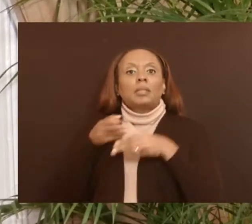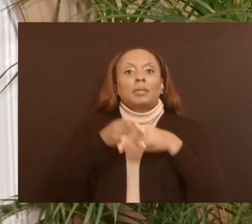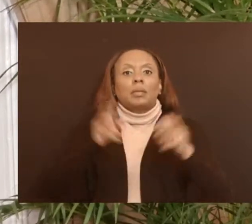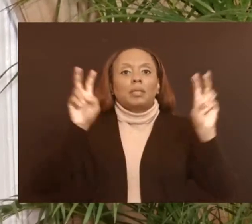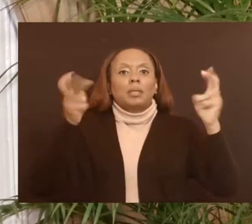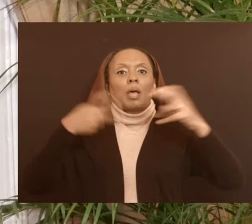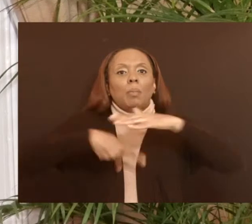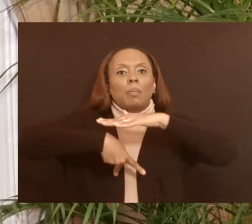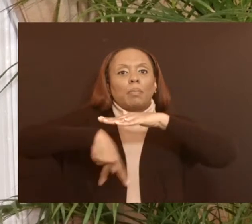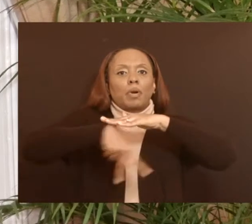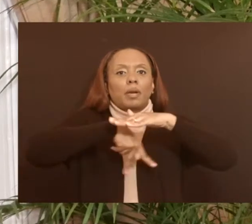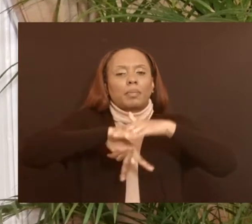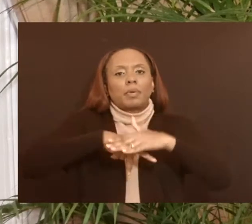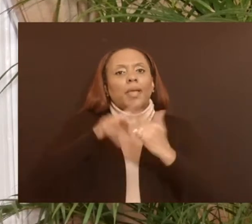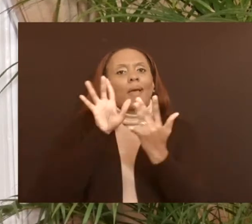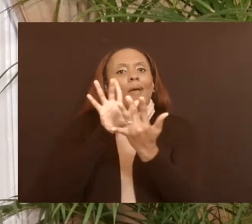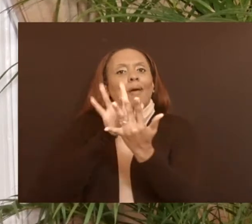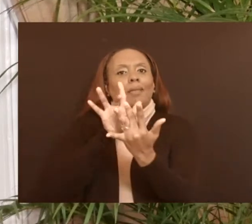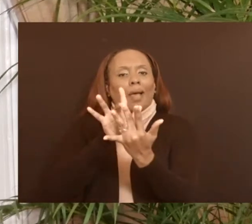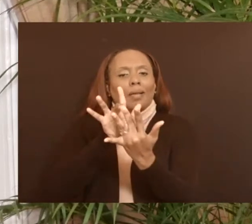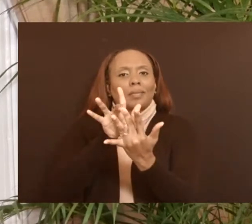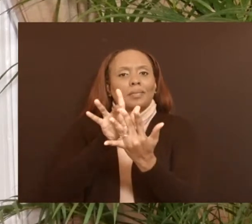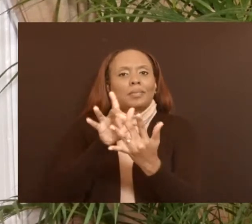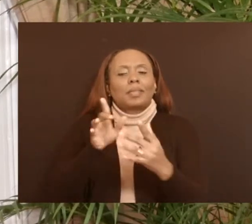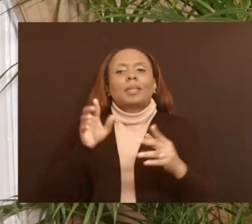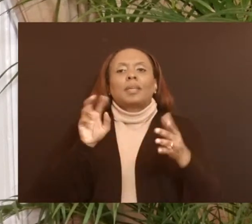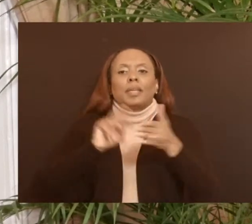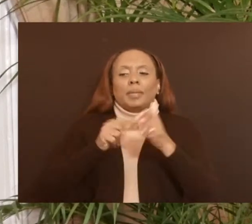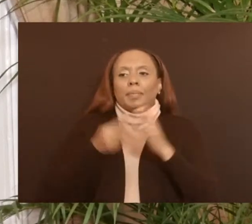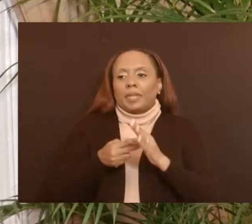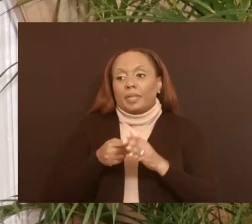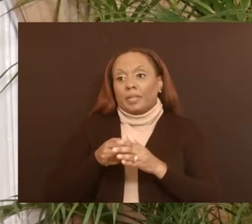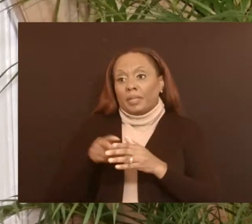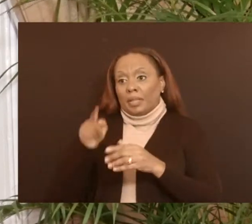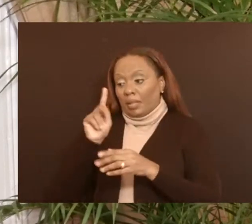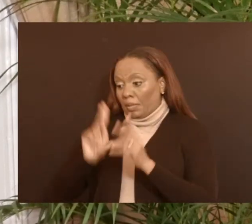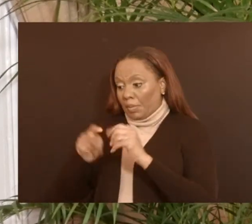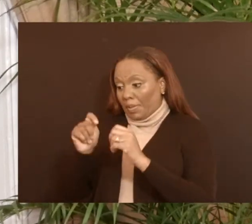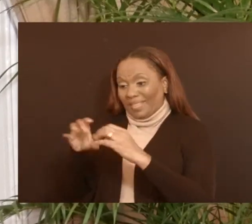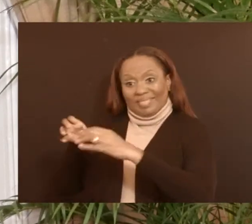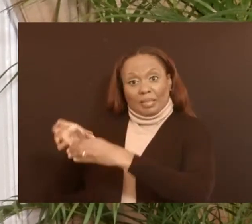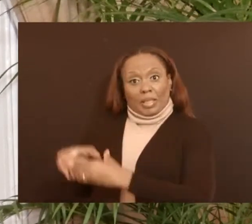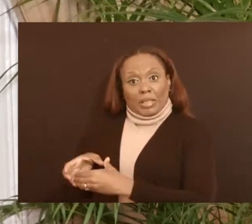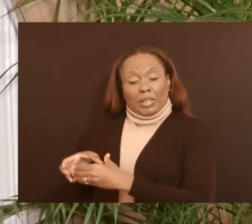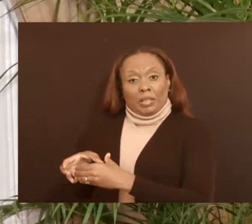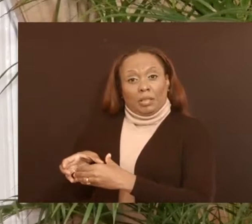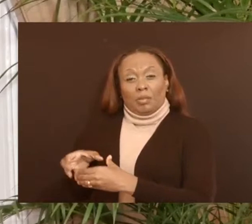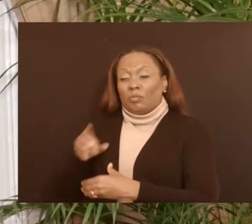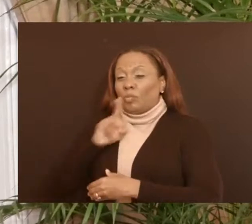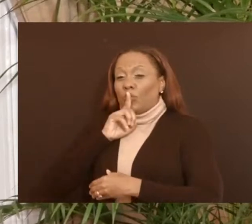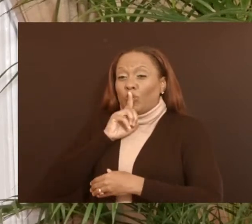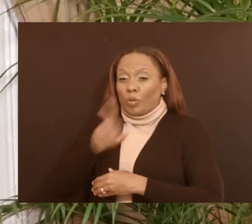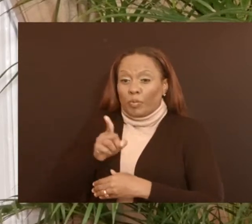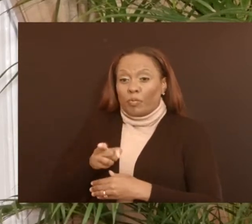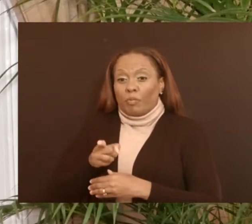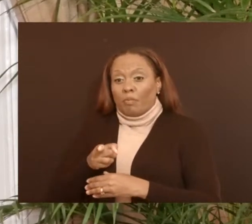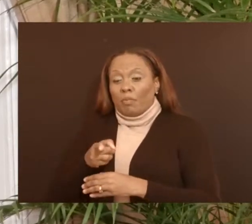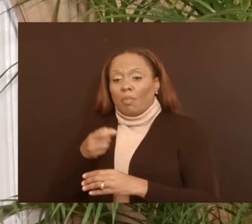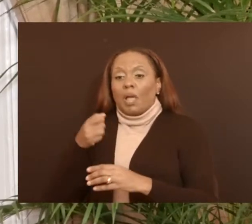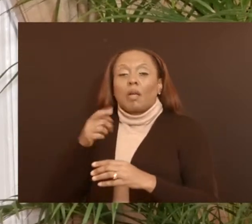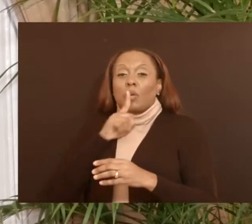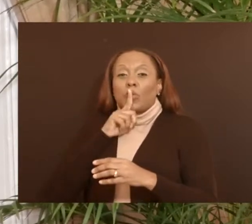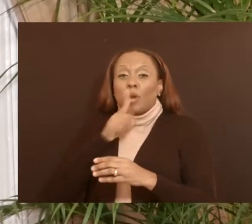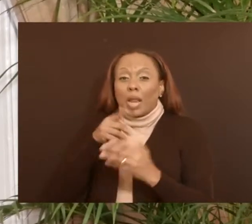your cooperation because we have been this path before. And I tell you sincerely that we